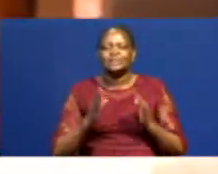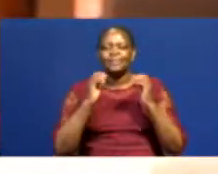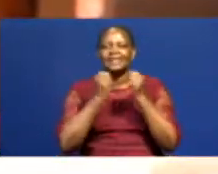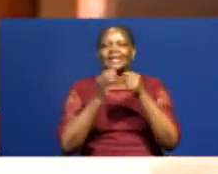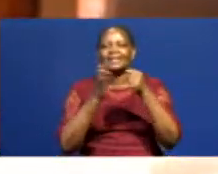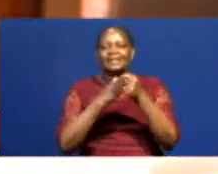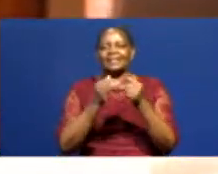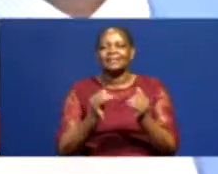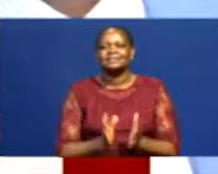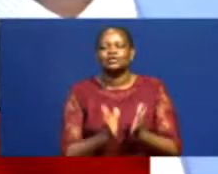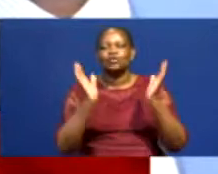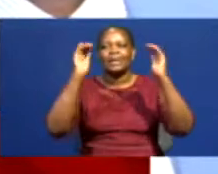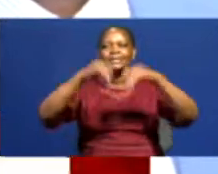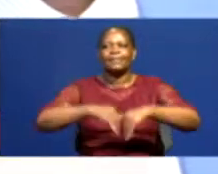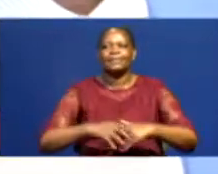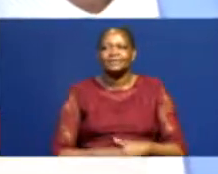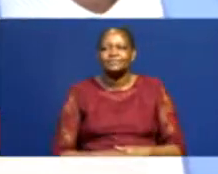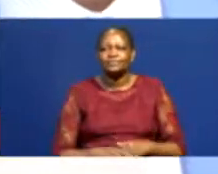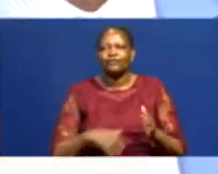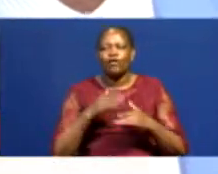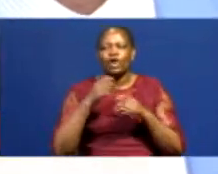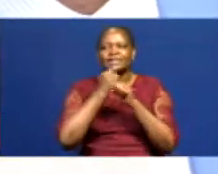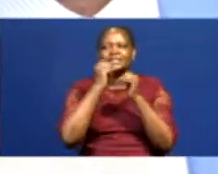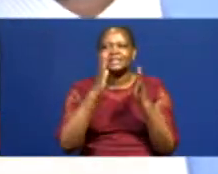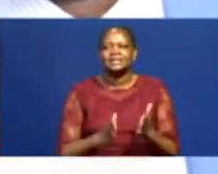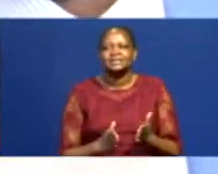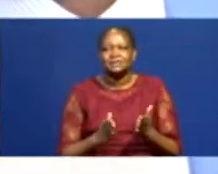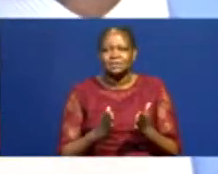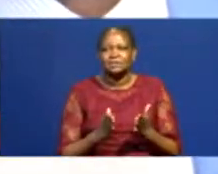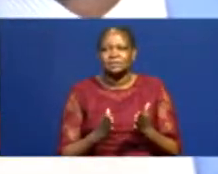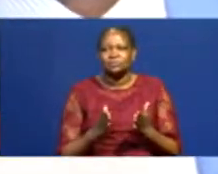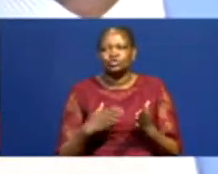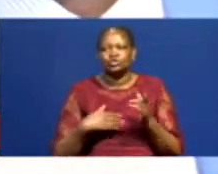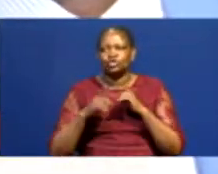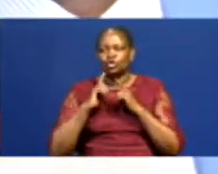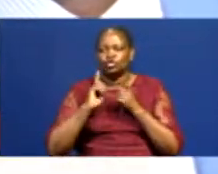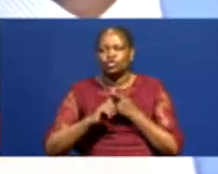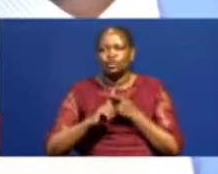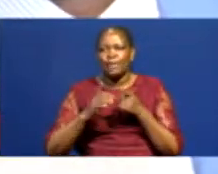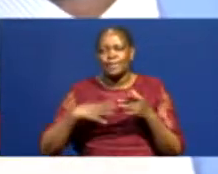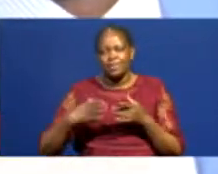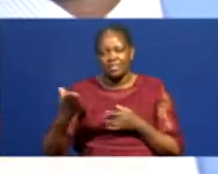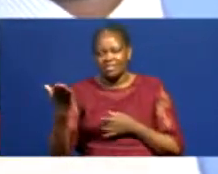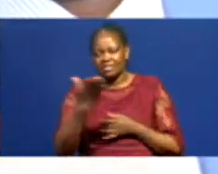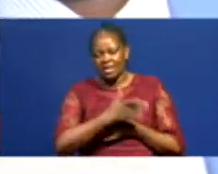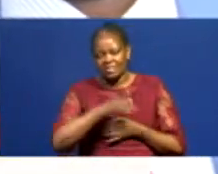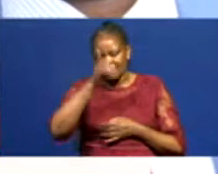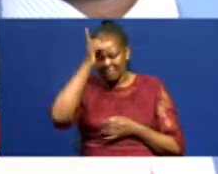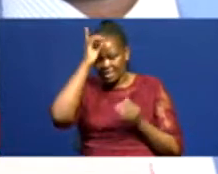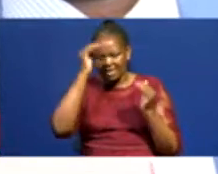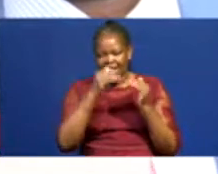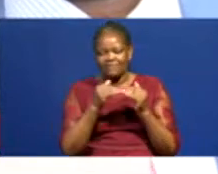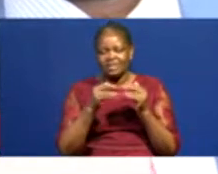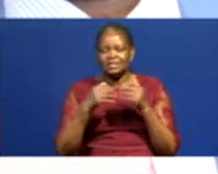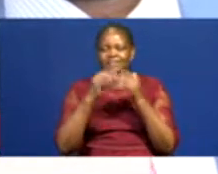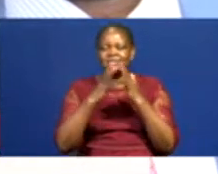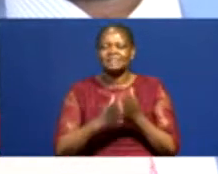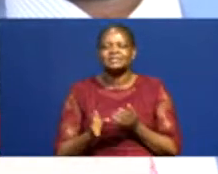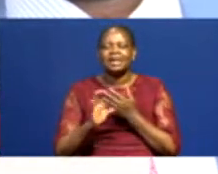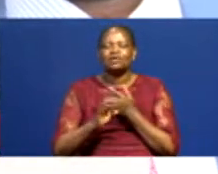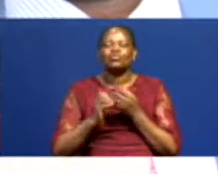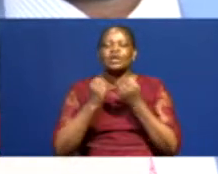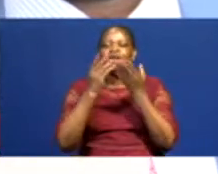18th General Assembly. For all stakeholders this time, and we want to speak to the Wanjiko, the engineer in this country is available to